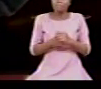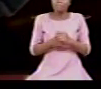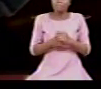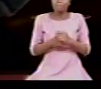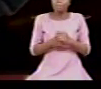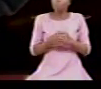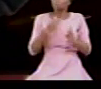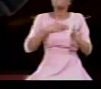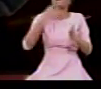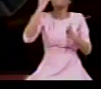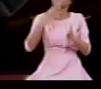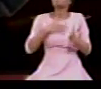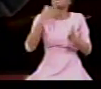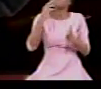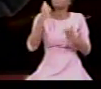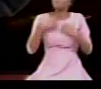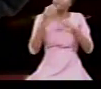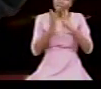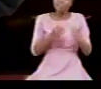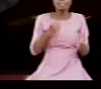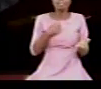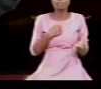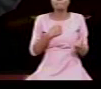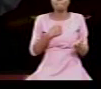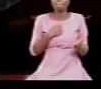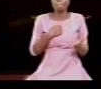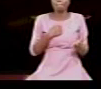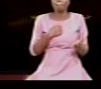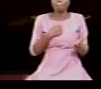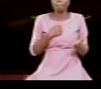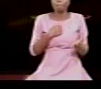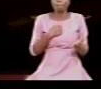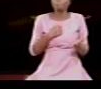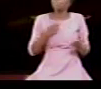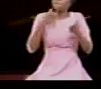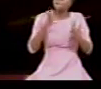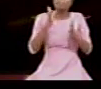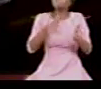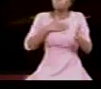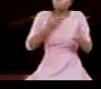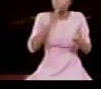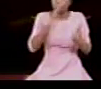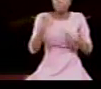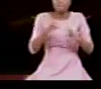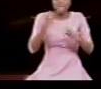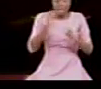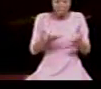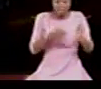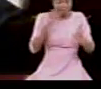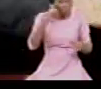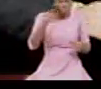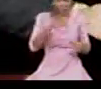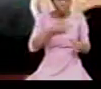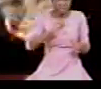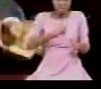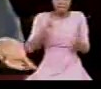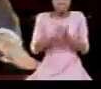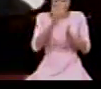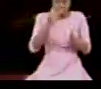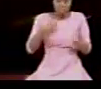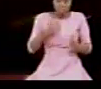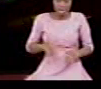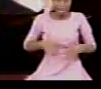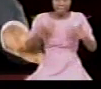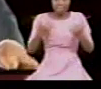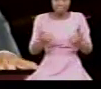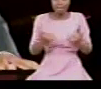My God, why have you forsaken me? He said, let that will be done. He died for you and I. That's what we're living now